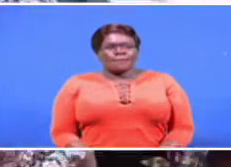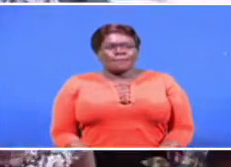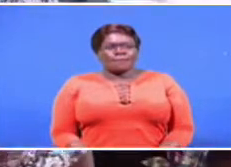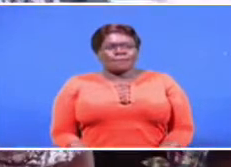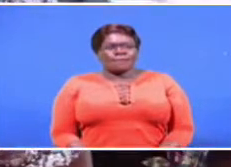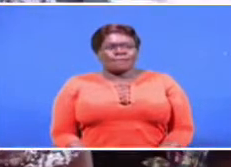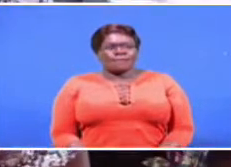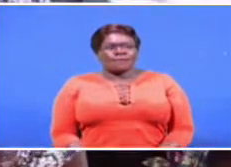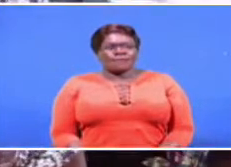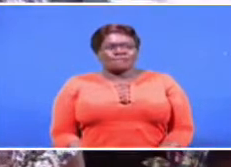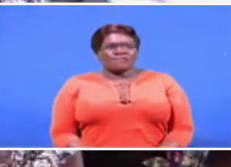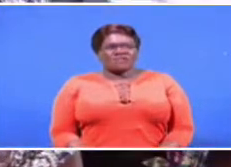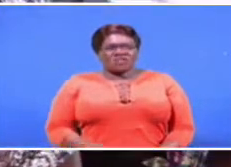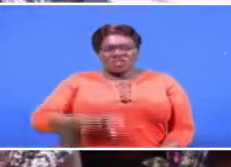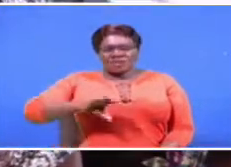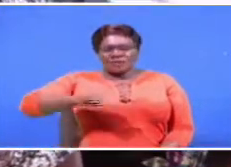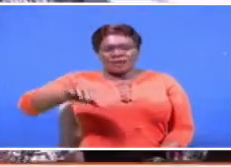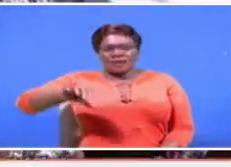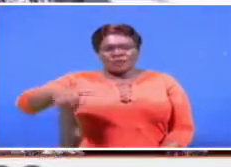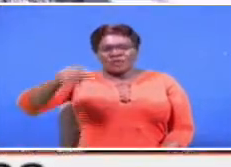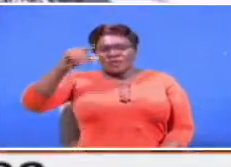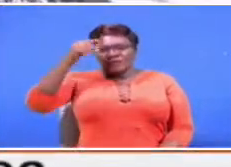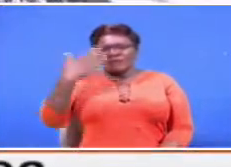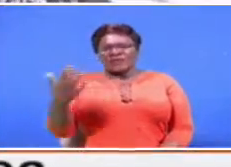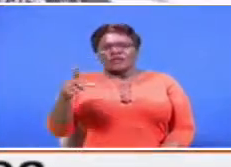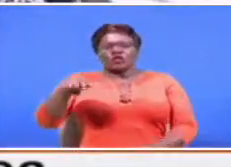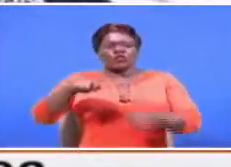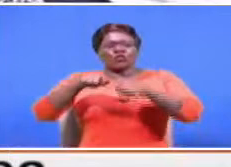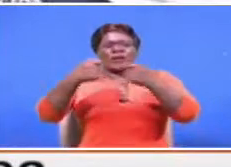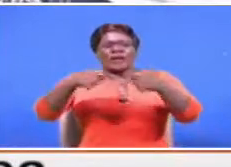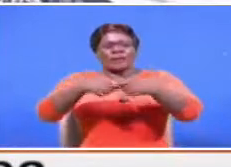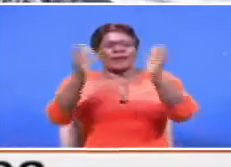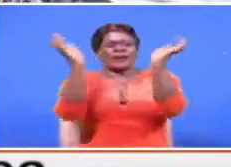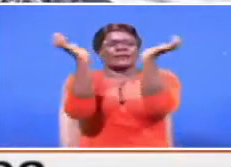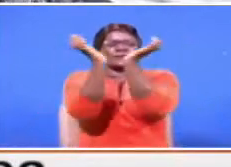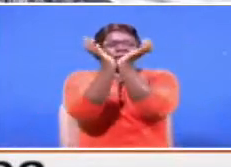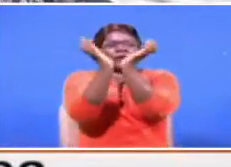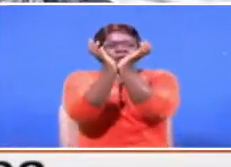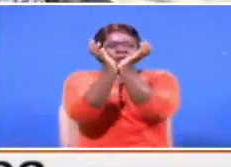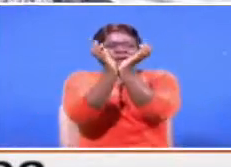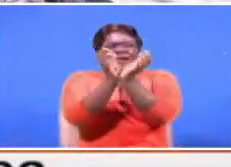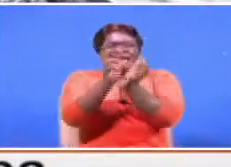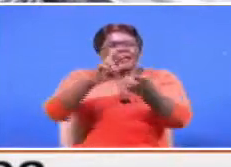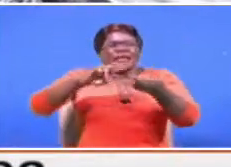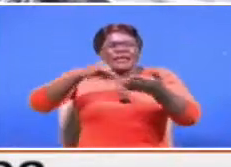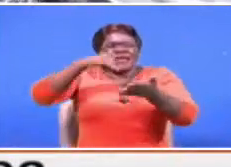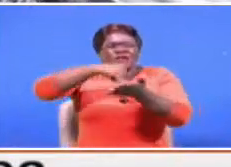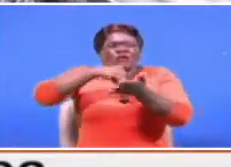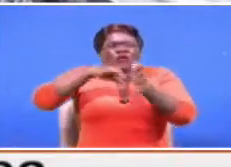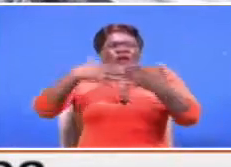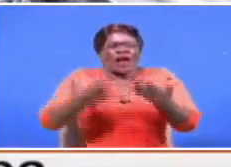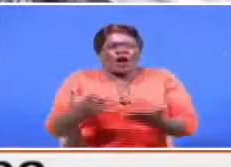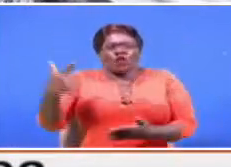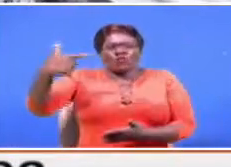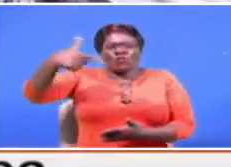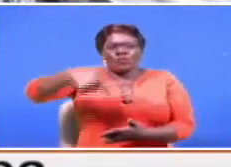Kama property account, ukienda ukiangusha stadium account, inahusiano gani na bei ya mafuta?